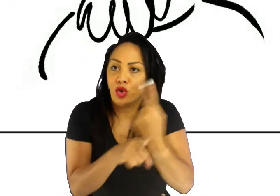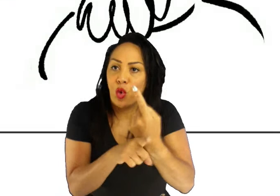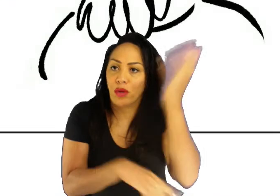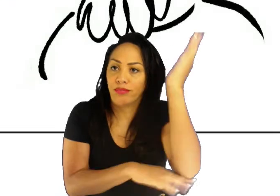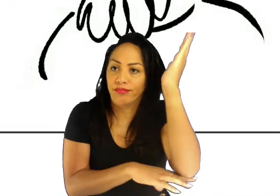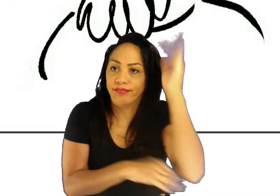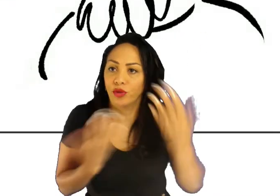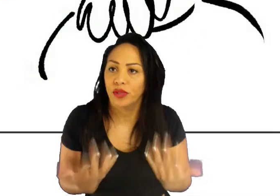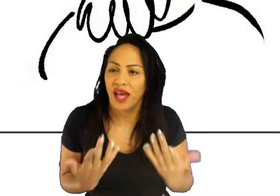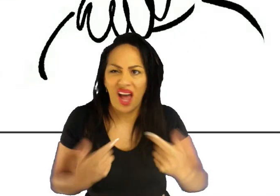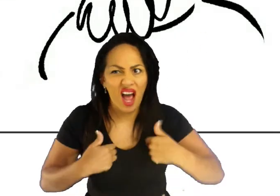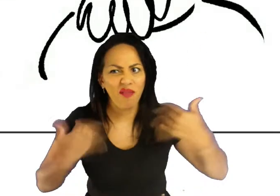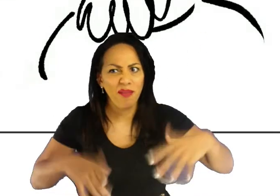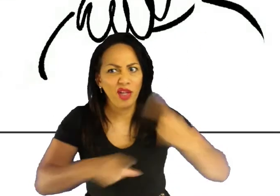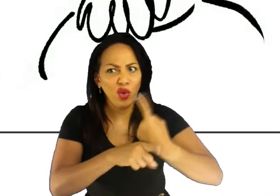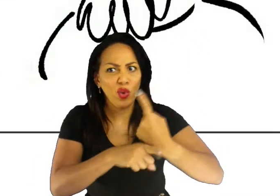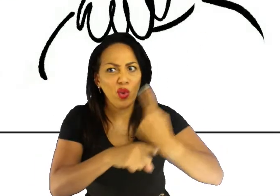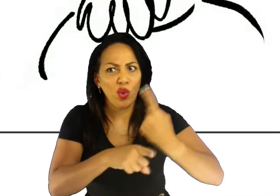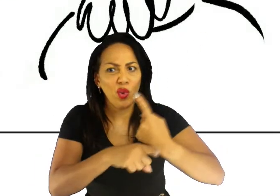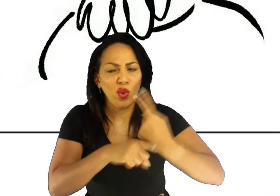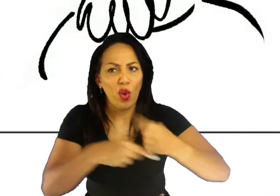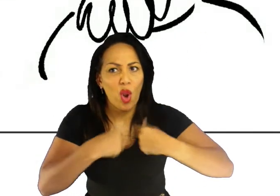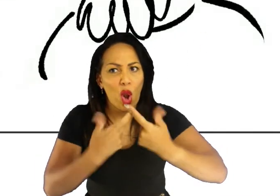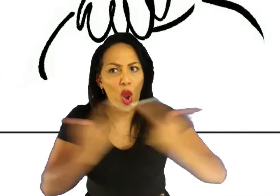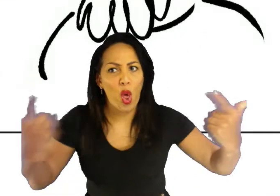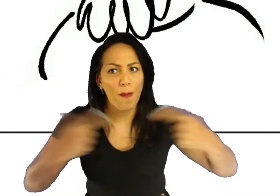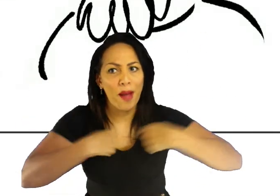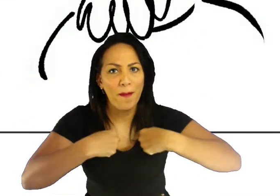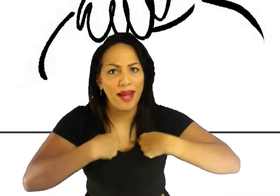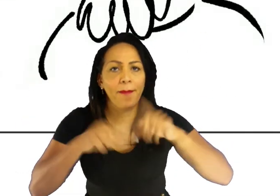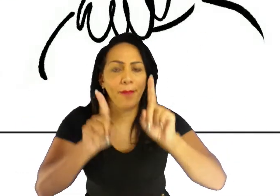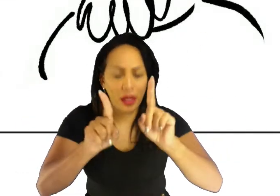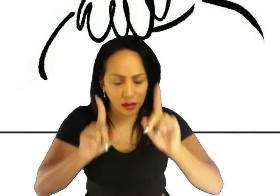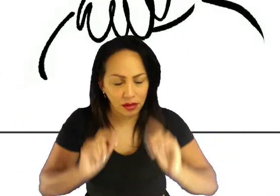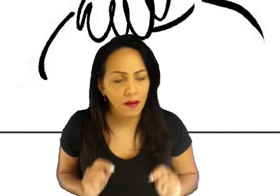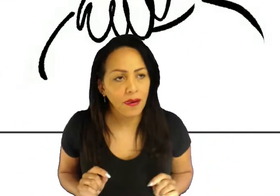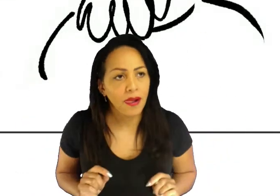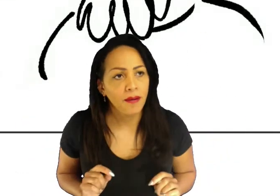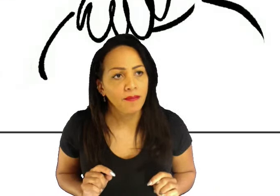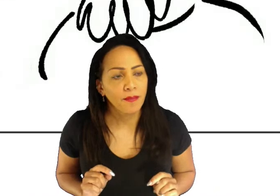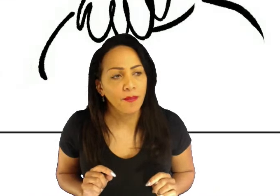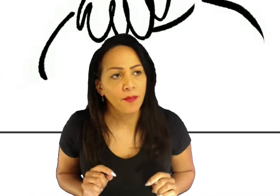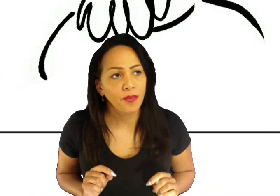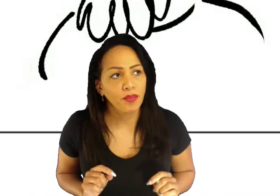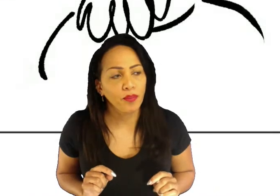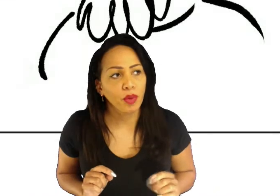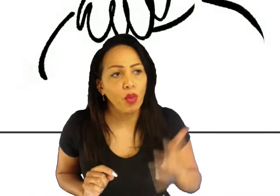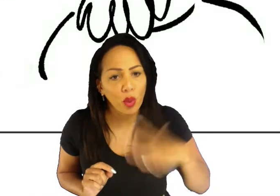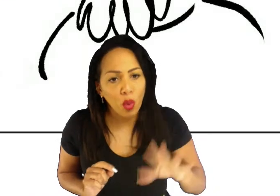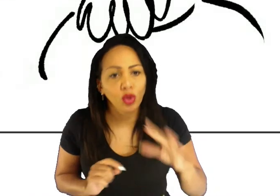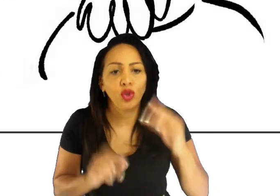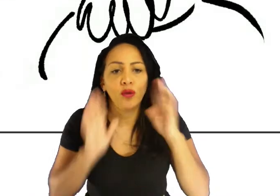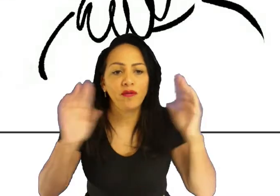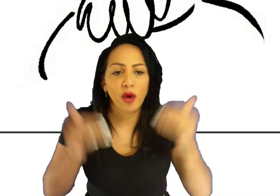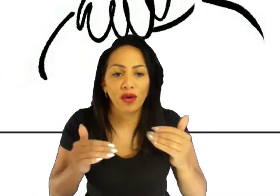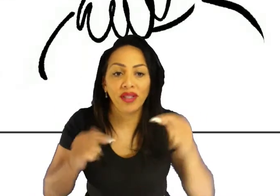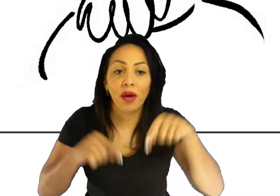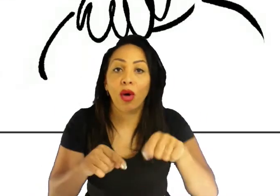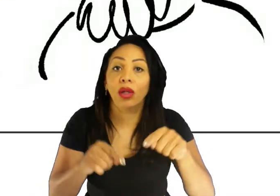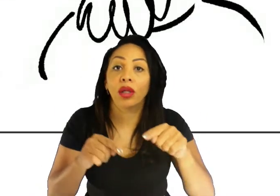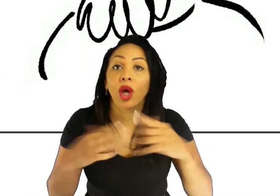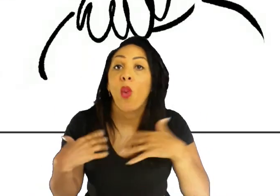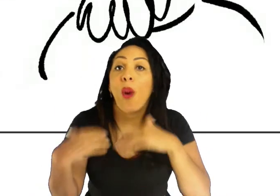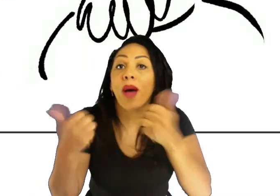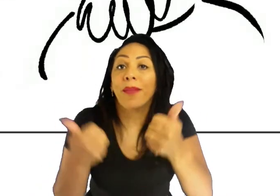feels like, whereas we're here to talk about the idea that well-being can be radical, particularly in this sector. So we